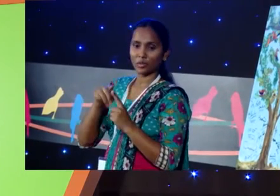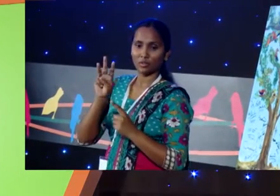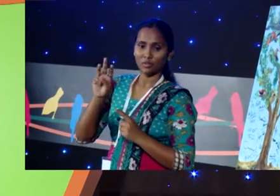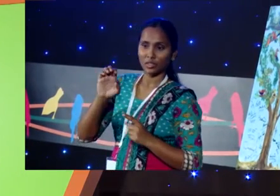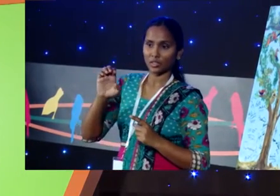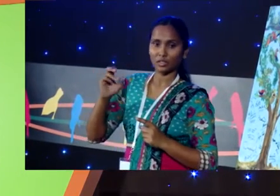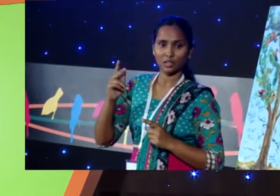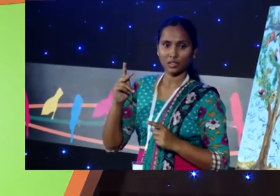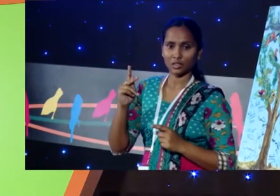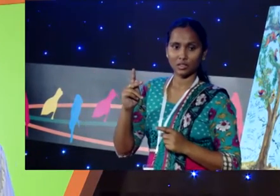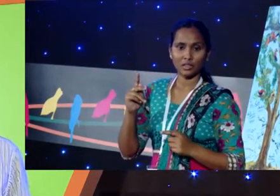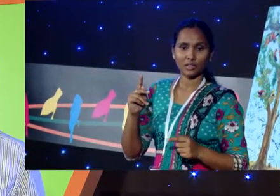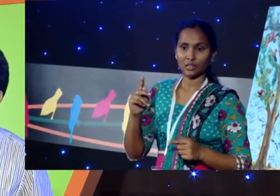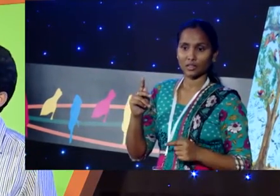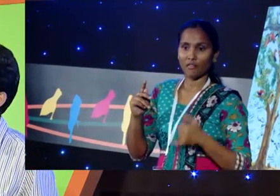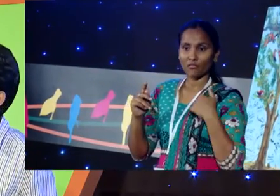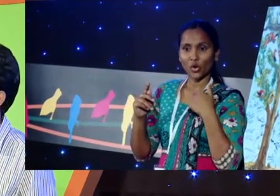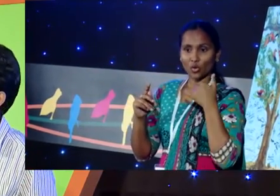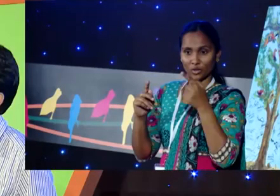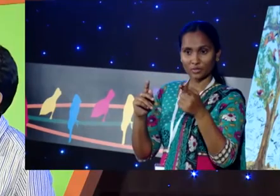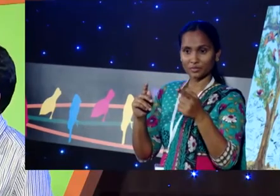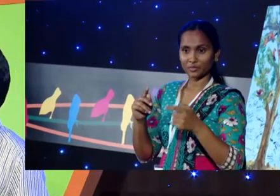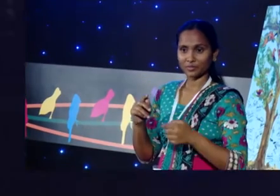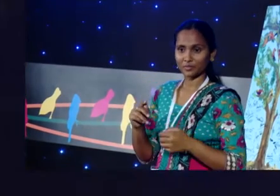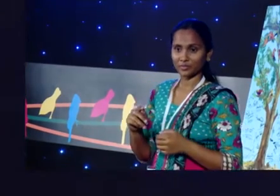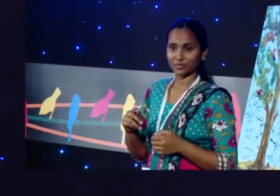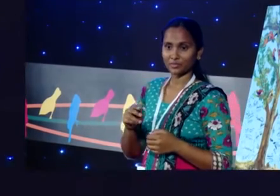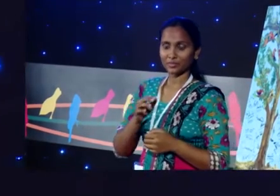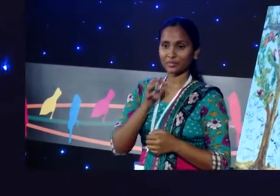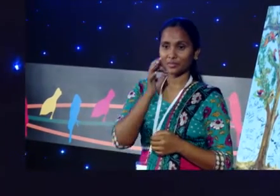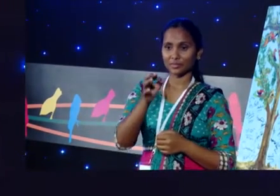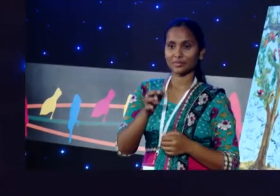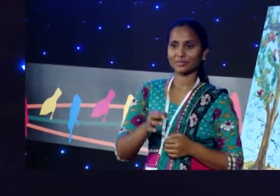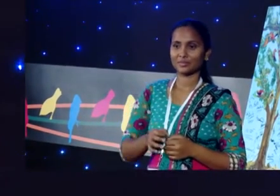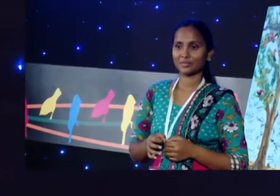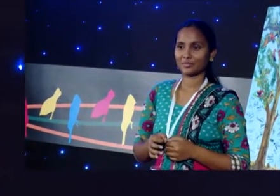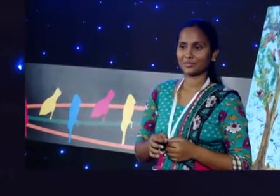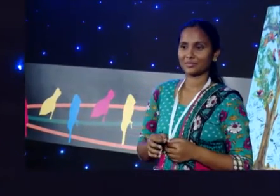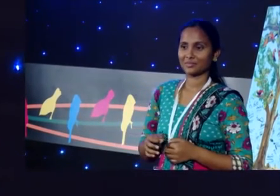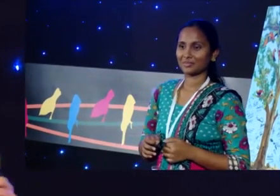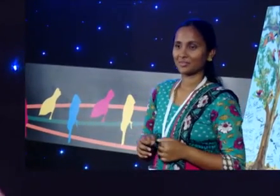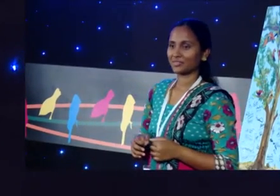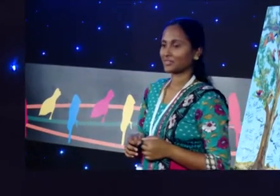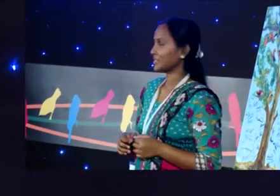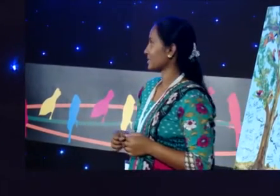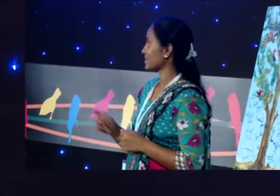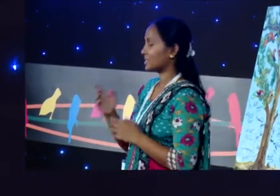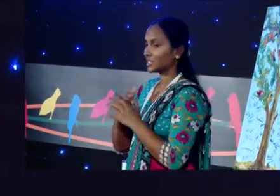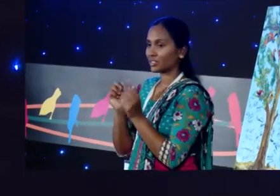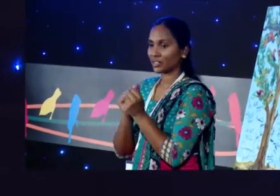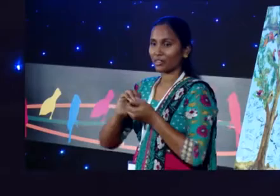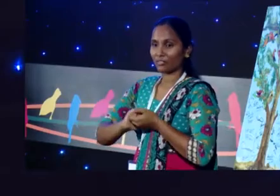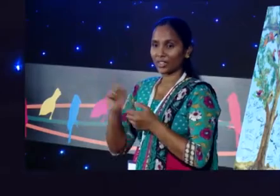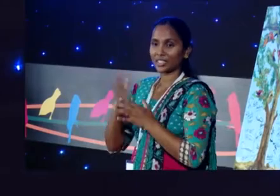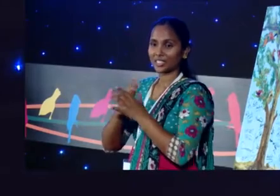covering unsung heroes of Bangalore, putting it up on a blog, and, you know, just sharing it with people, you know, sharing it with friends, sharing it with